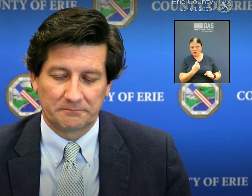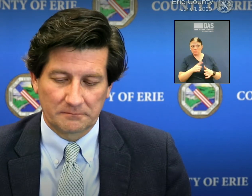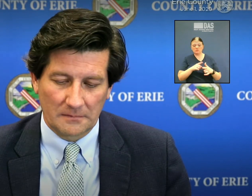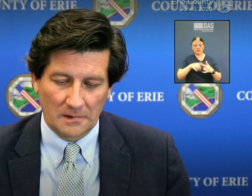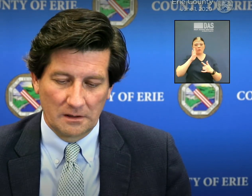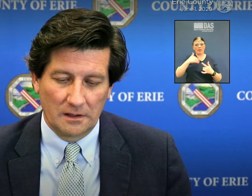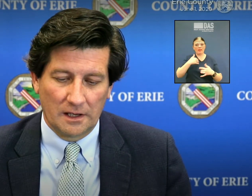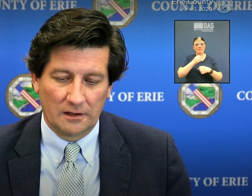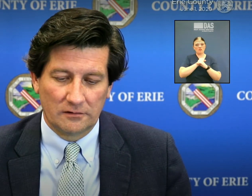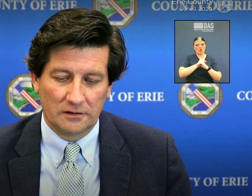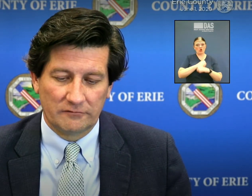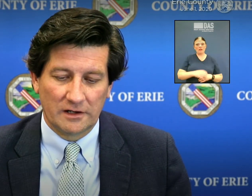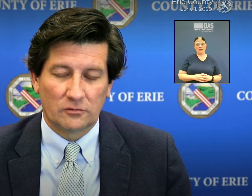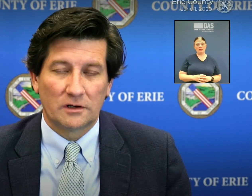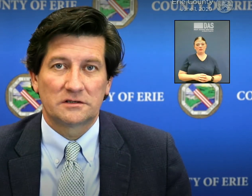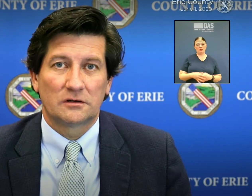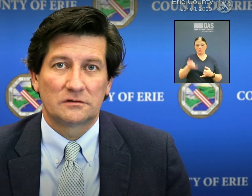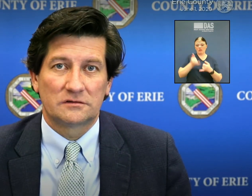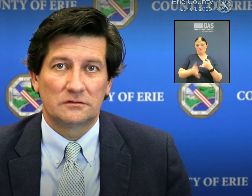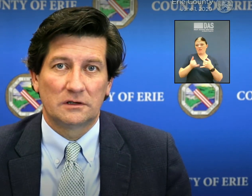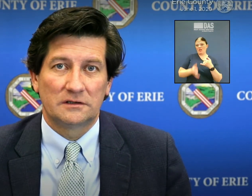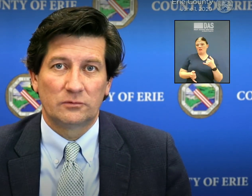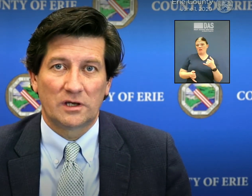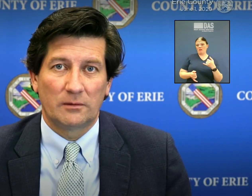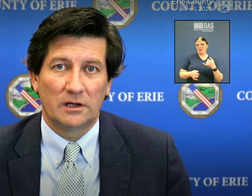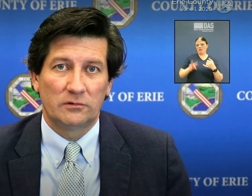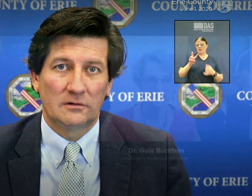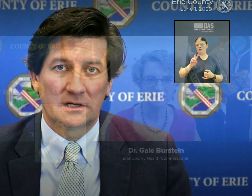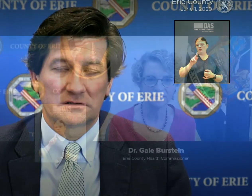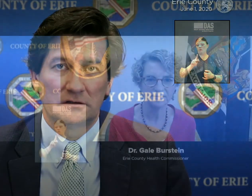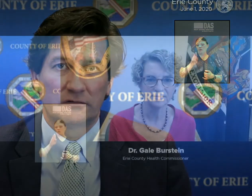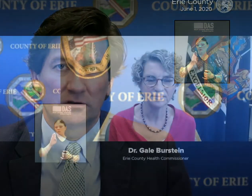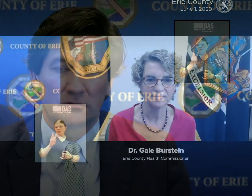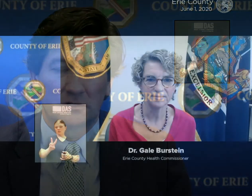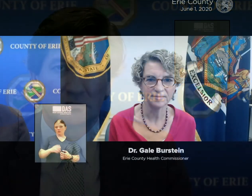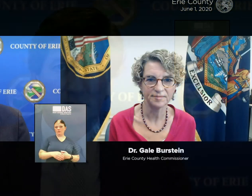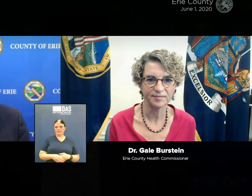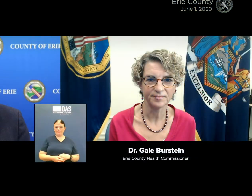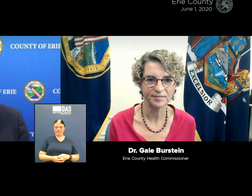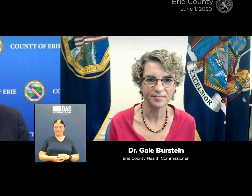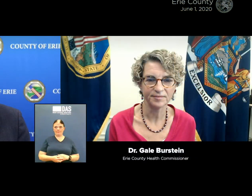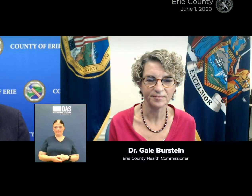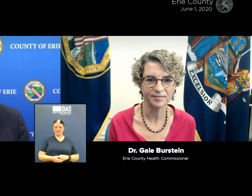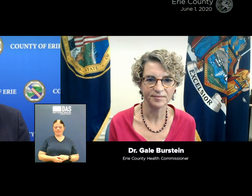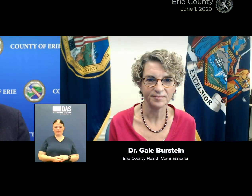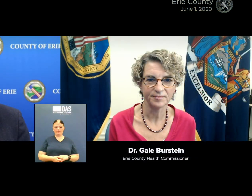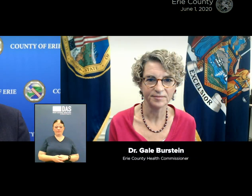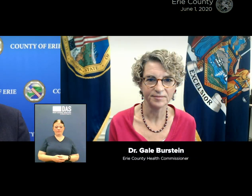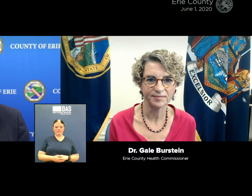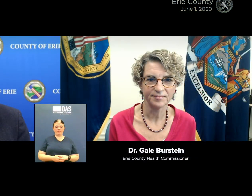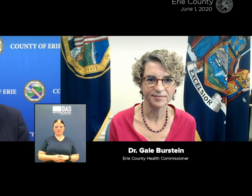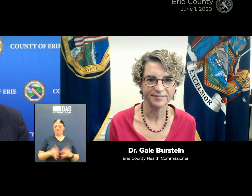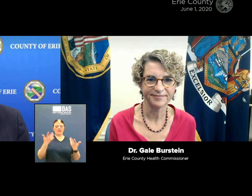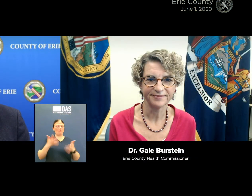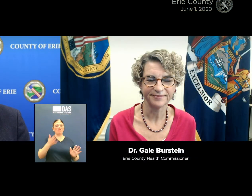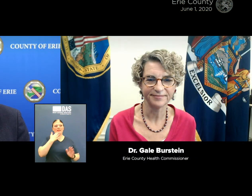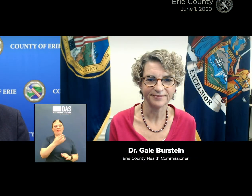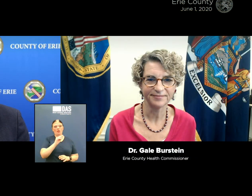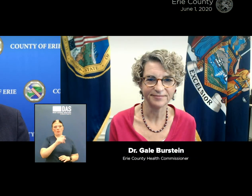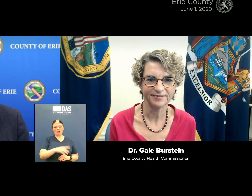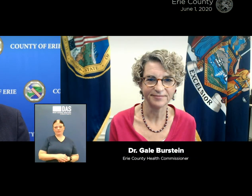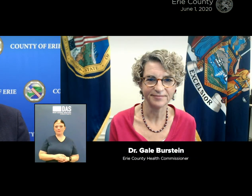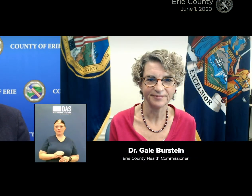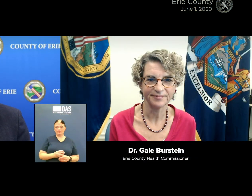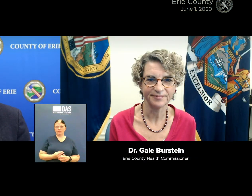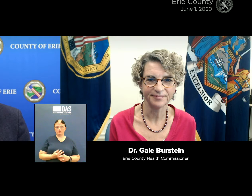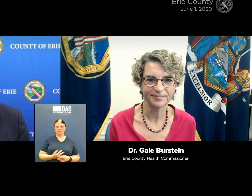security. And final question goes to WKBW. Ashley, do you have any other questions? I'm all set. Thanks, Mark. All